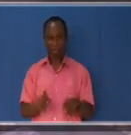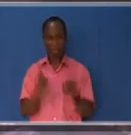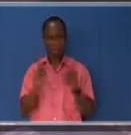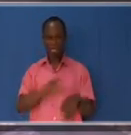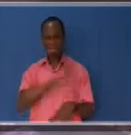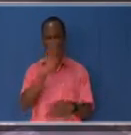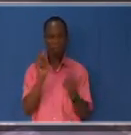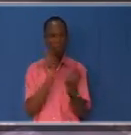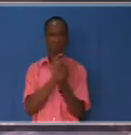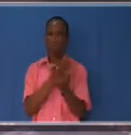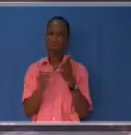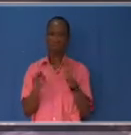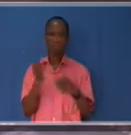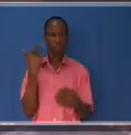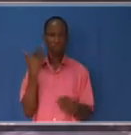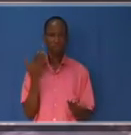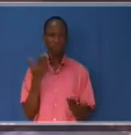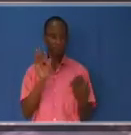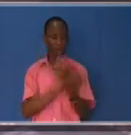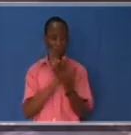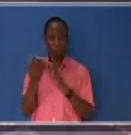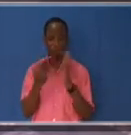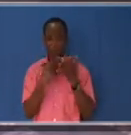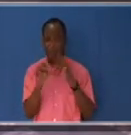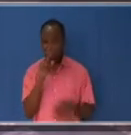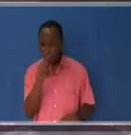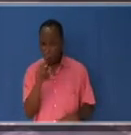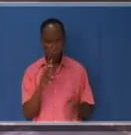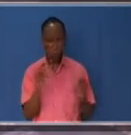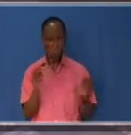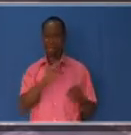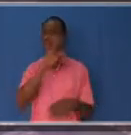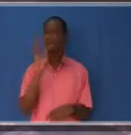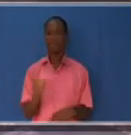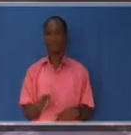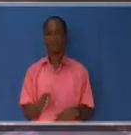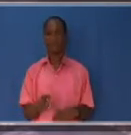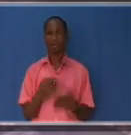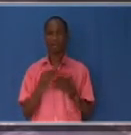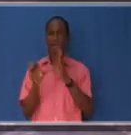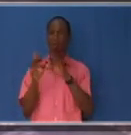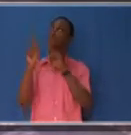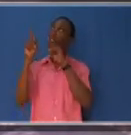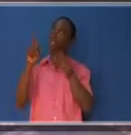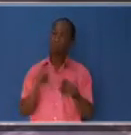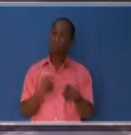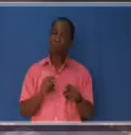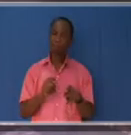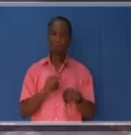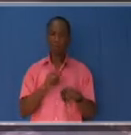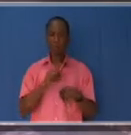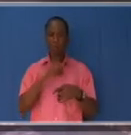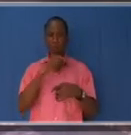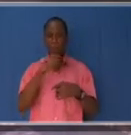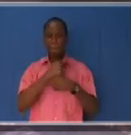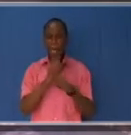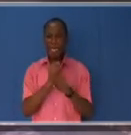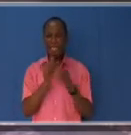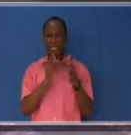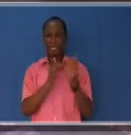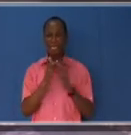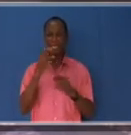met the Holy Spirit in human form. He came to glorify Jesus. He took